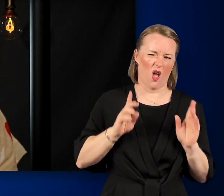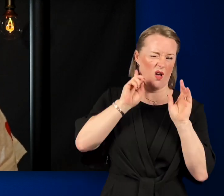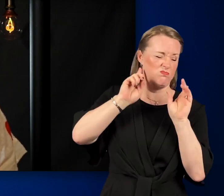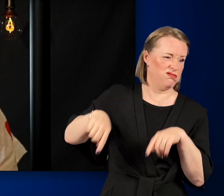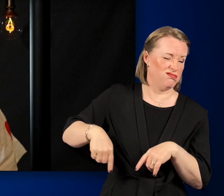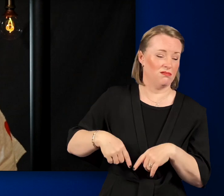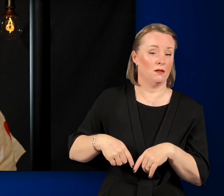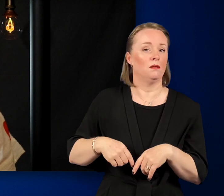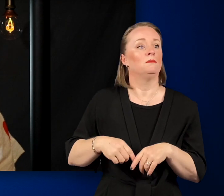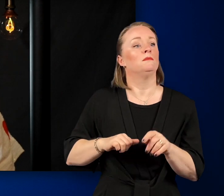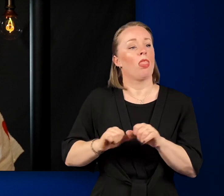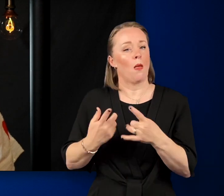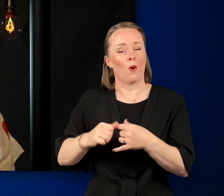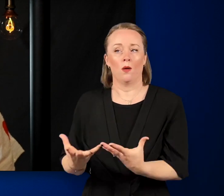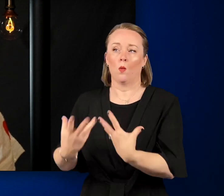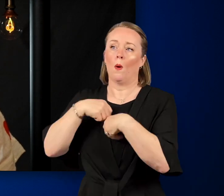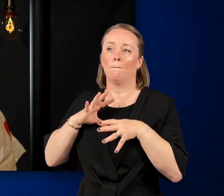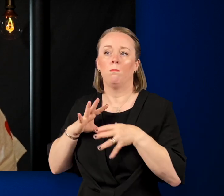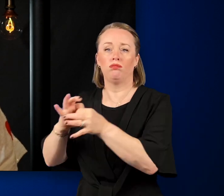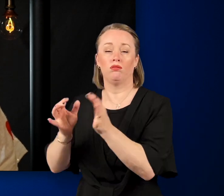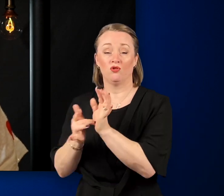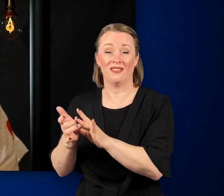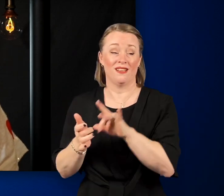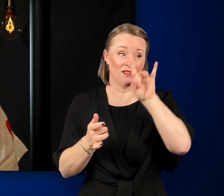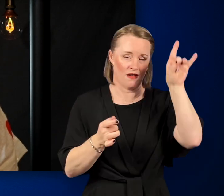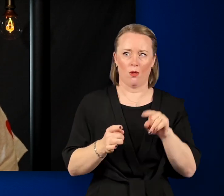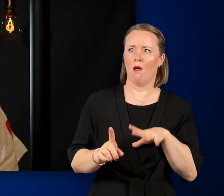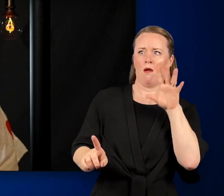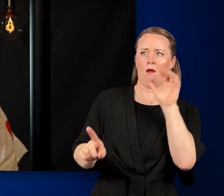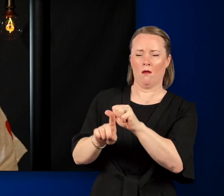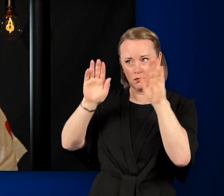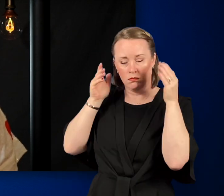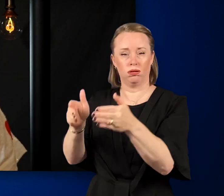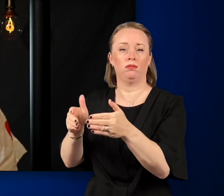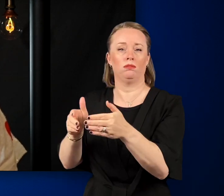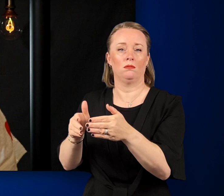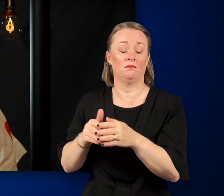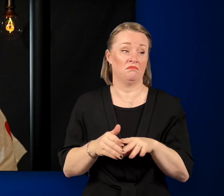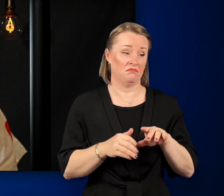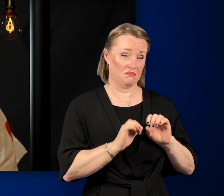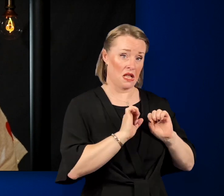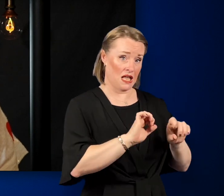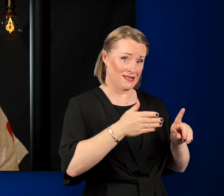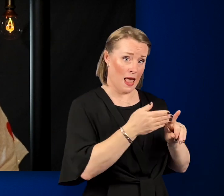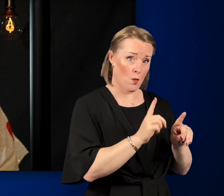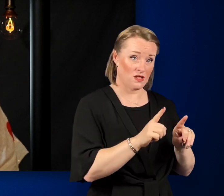how. His remit, Jesus said in John 10, is to steal, kill, and